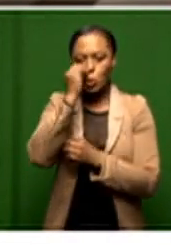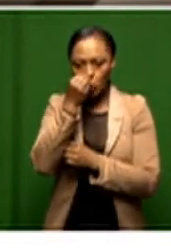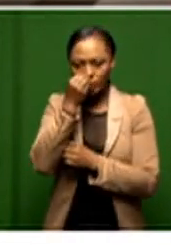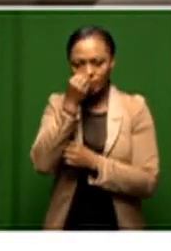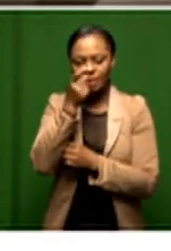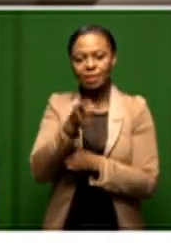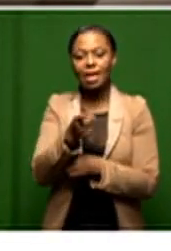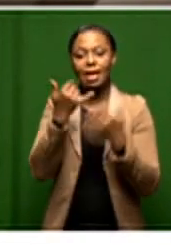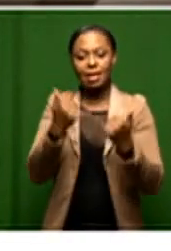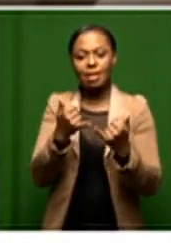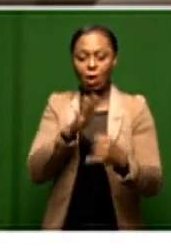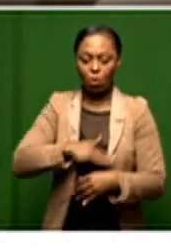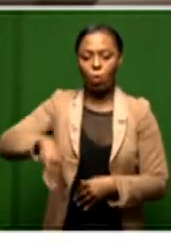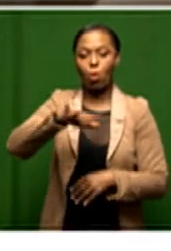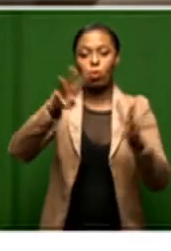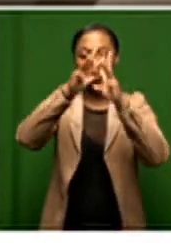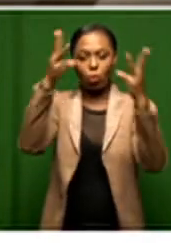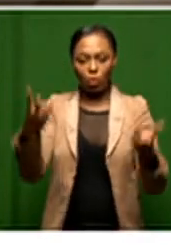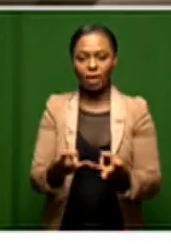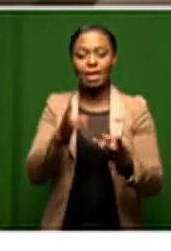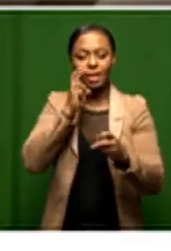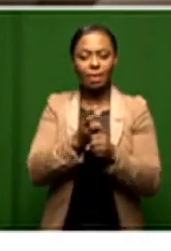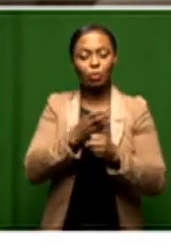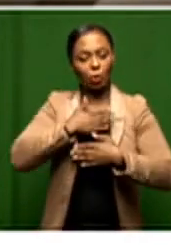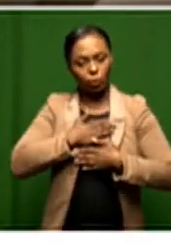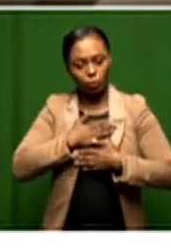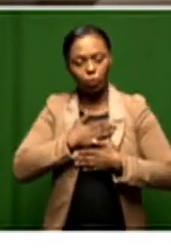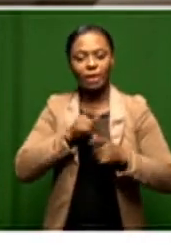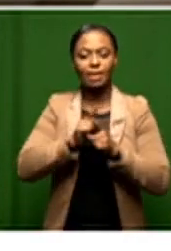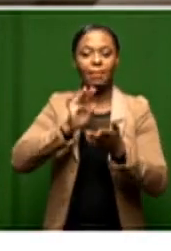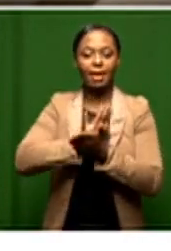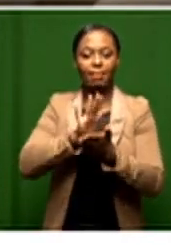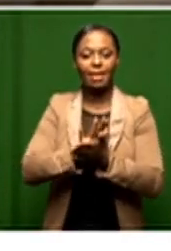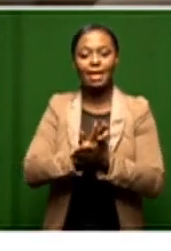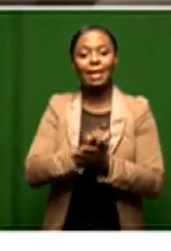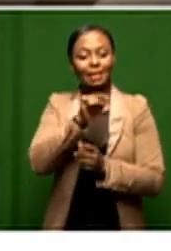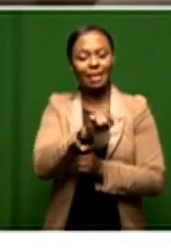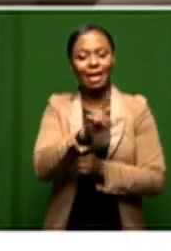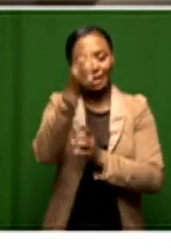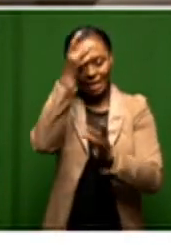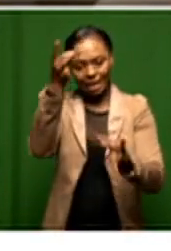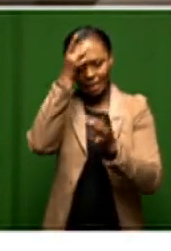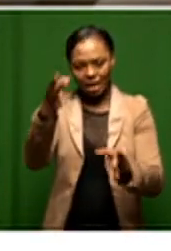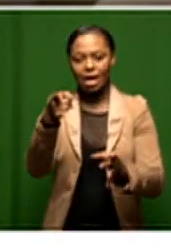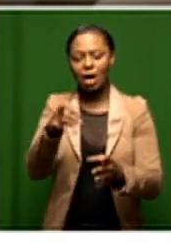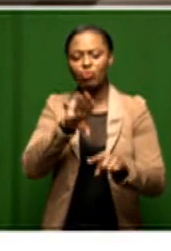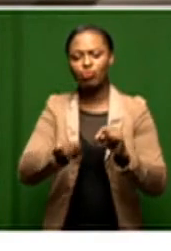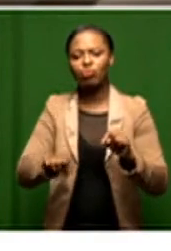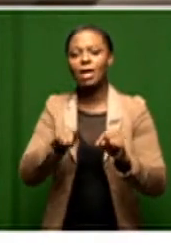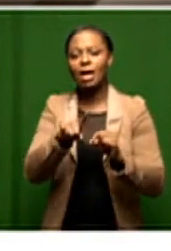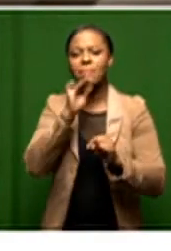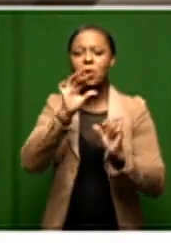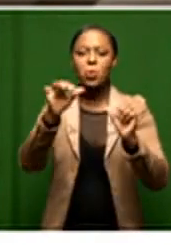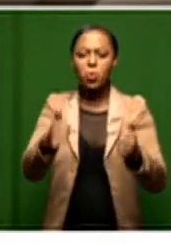humanity across the entire world we should be delighted about, is that the safety data looks unequivocally good, and the